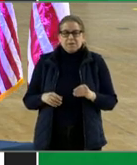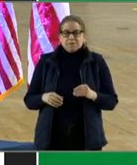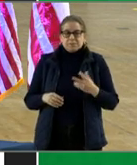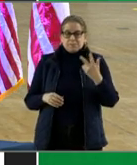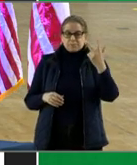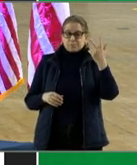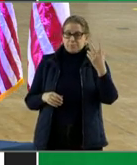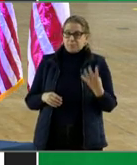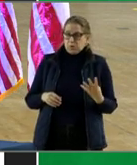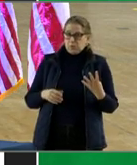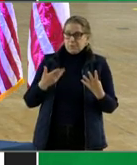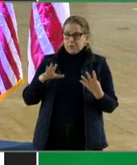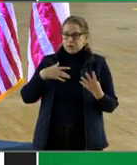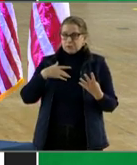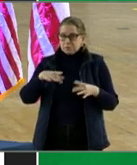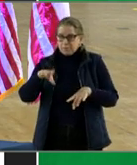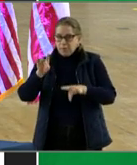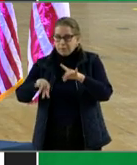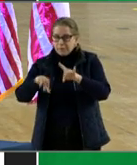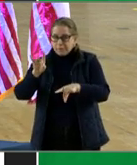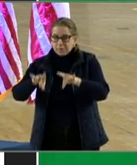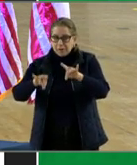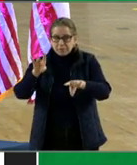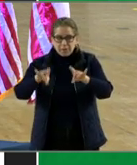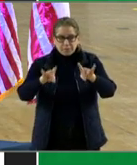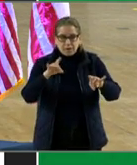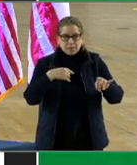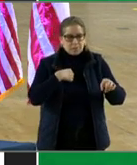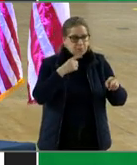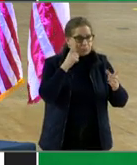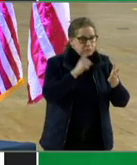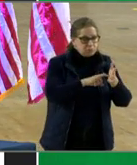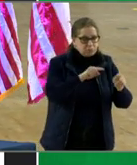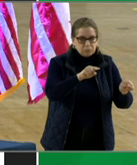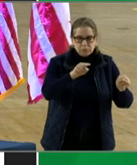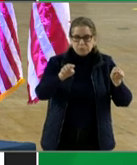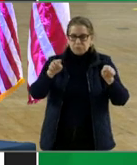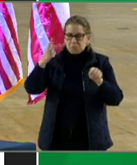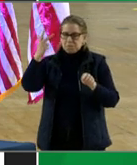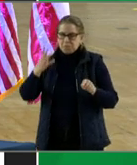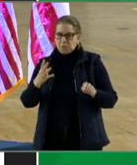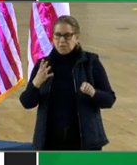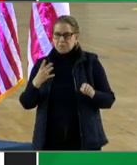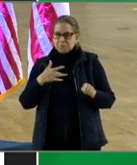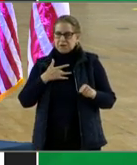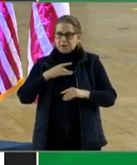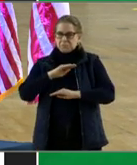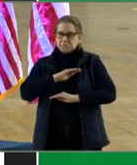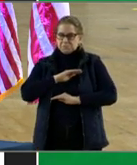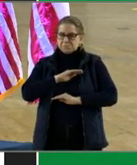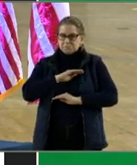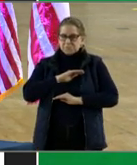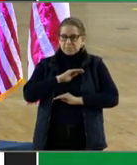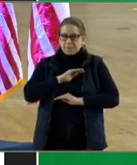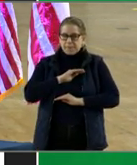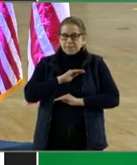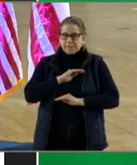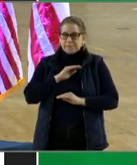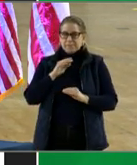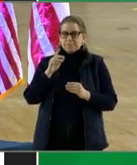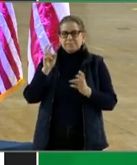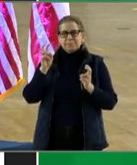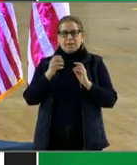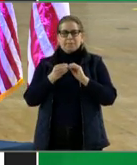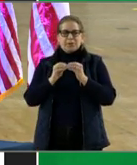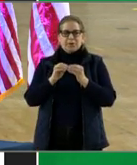capacity that we need, and we'll be able to deliver the first 1,000 of the beds that we have working with Mr.